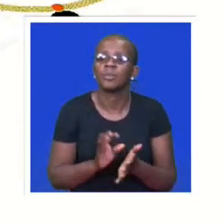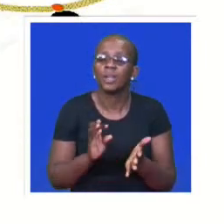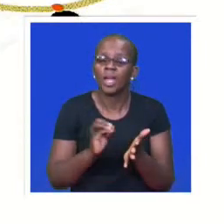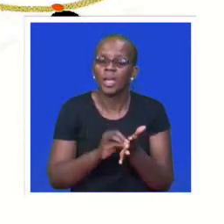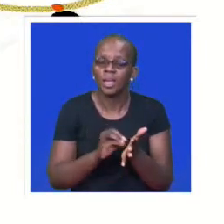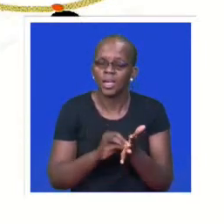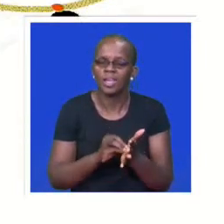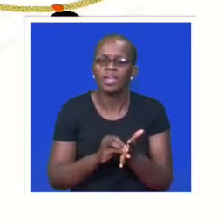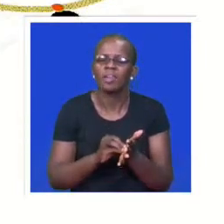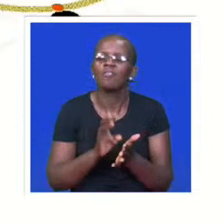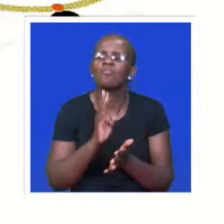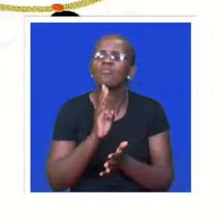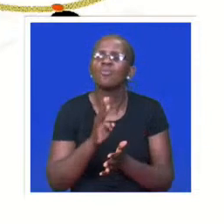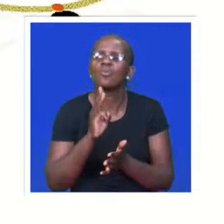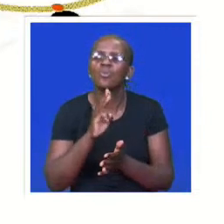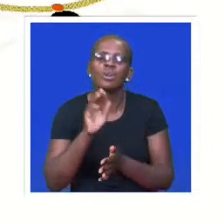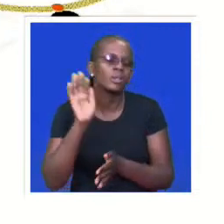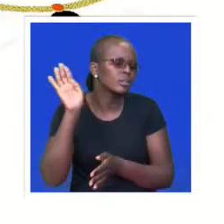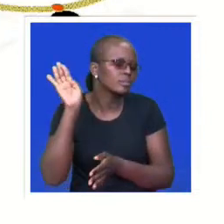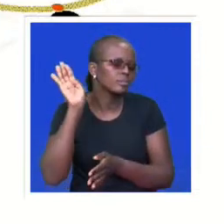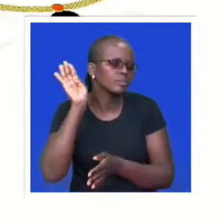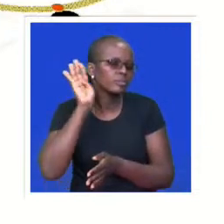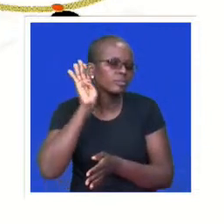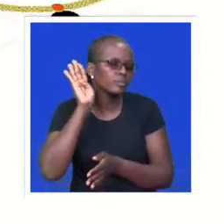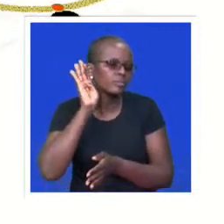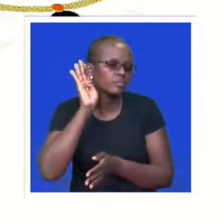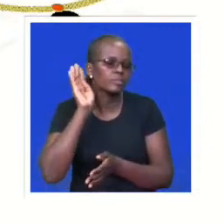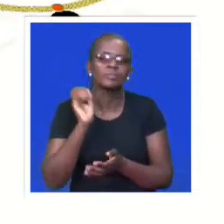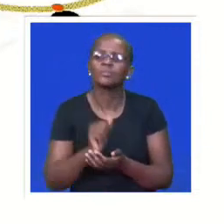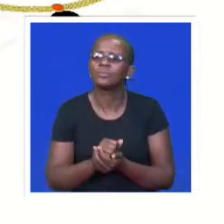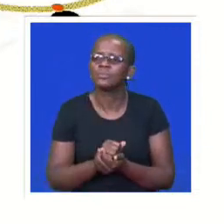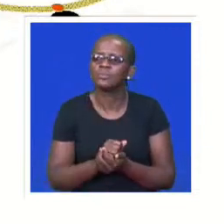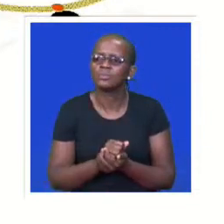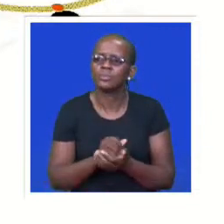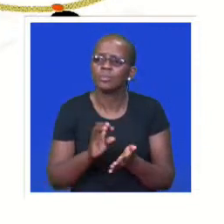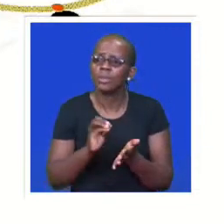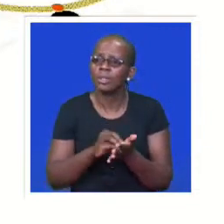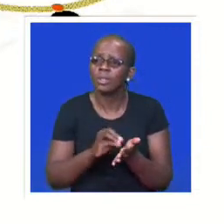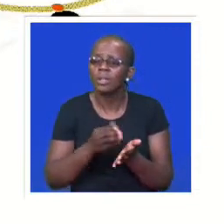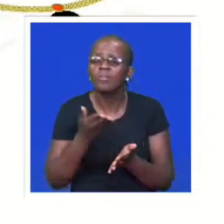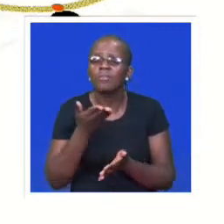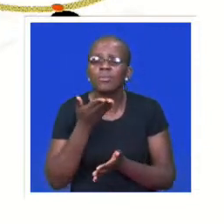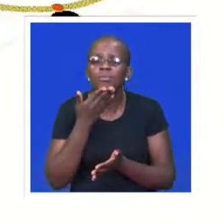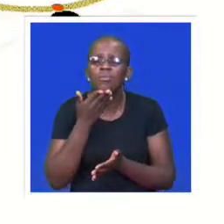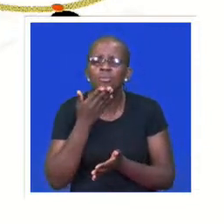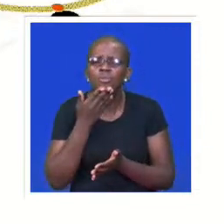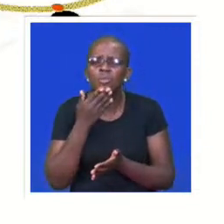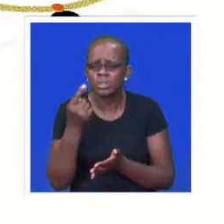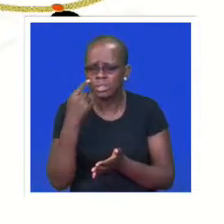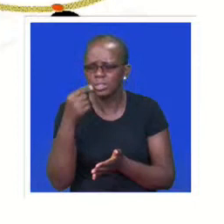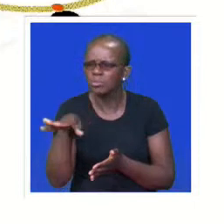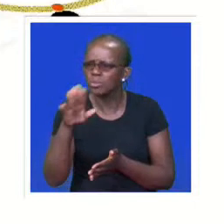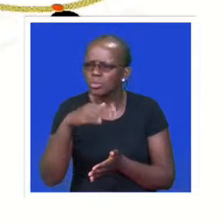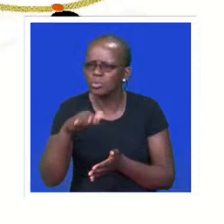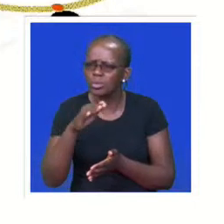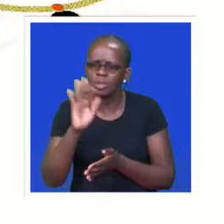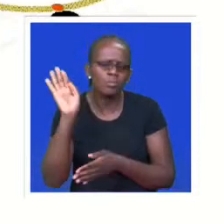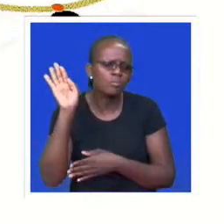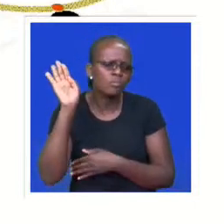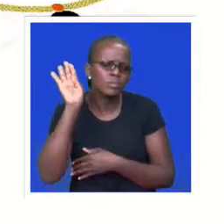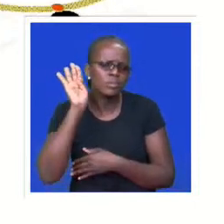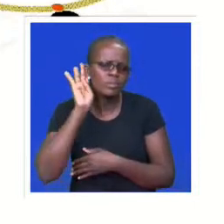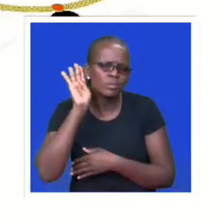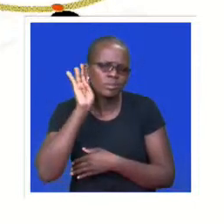is here. Let us look at that boy. Can you see what that boy is doing? He's putting his